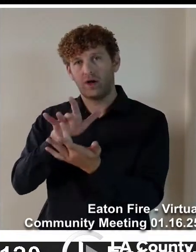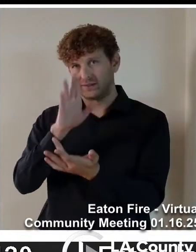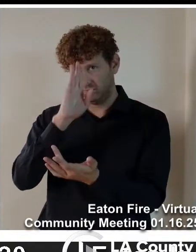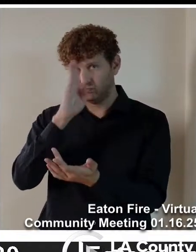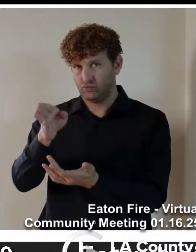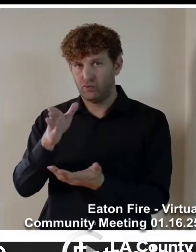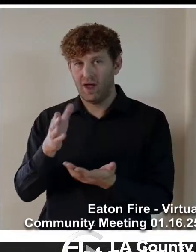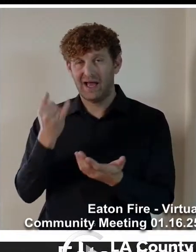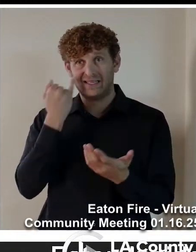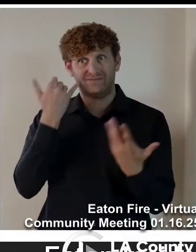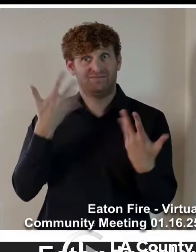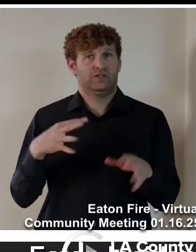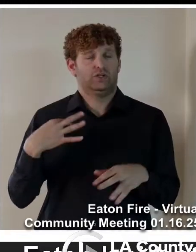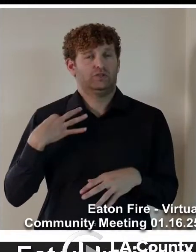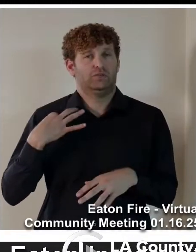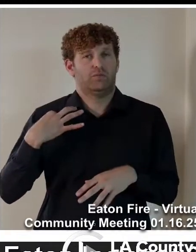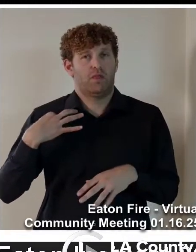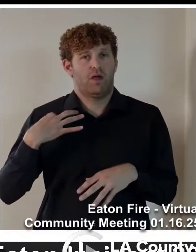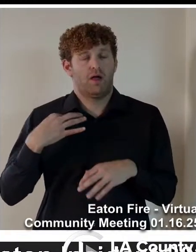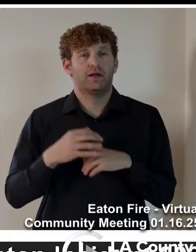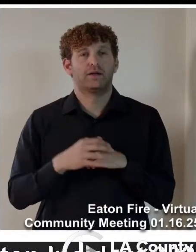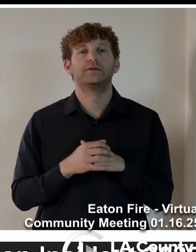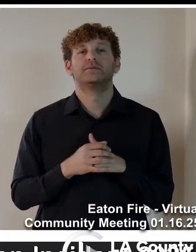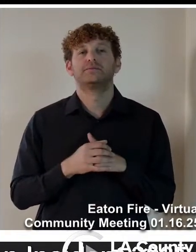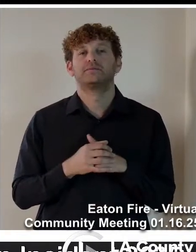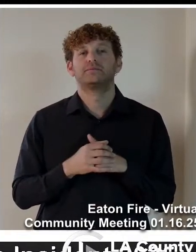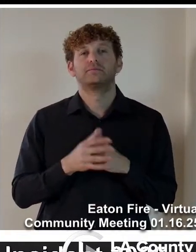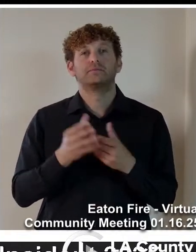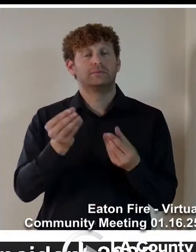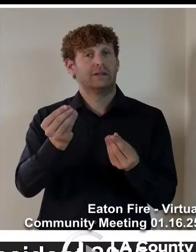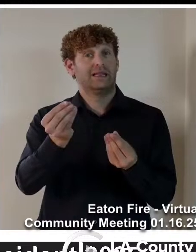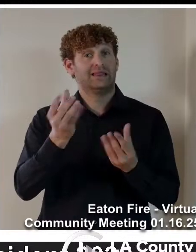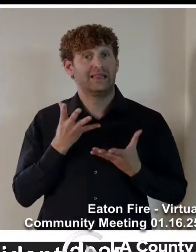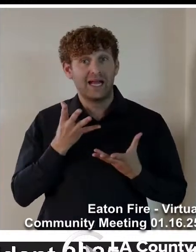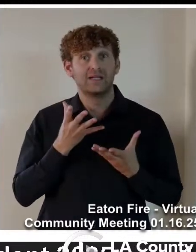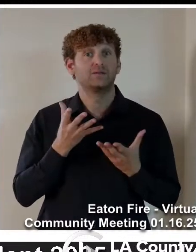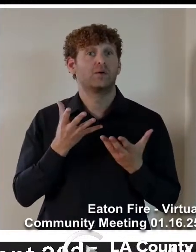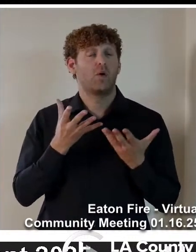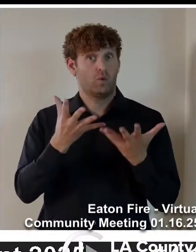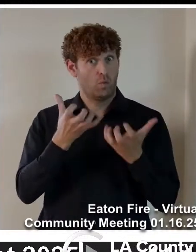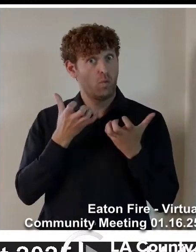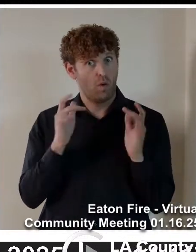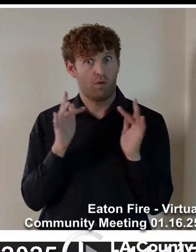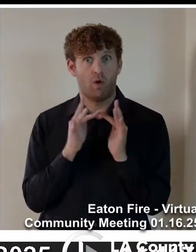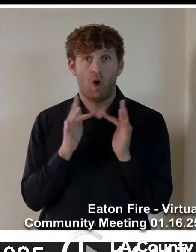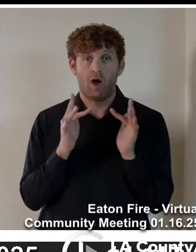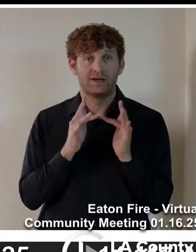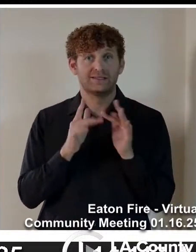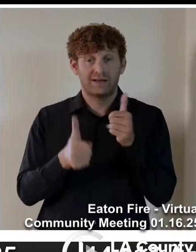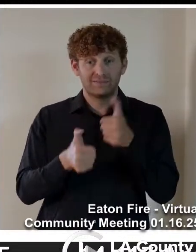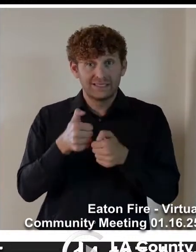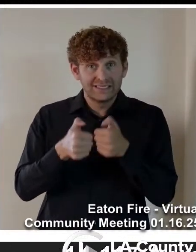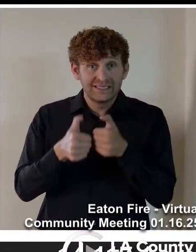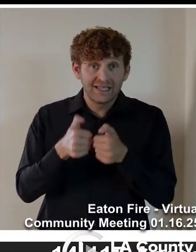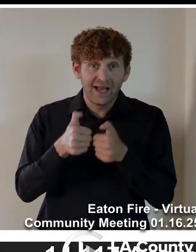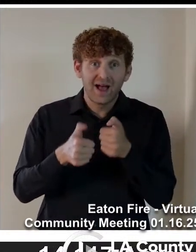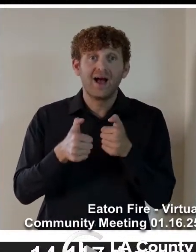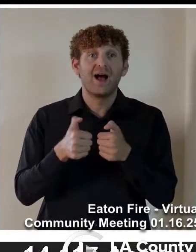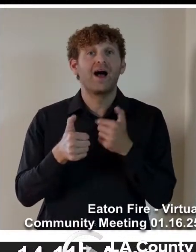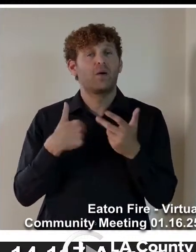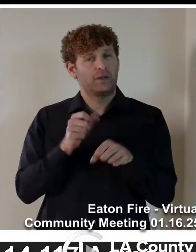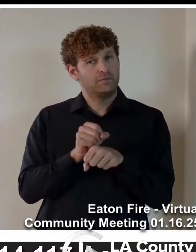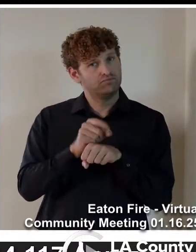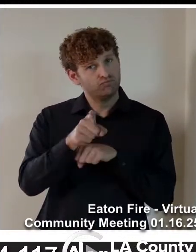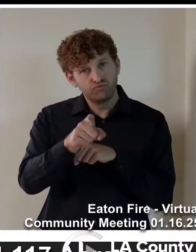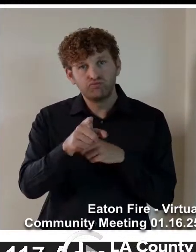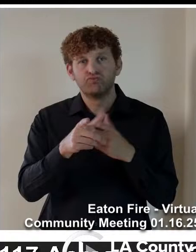if you let us know that you wanted to be contacted by text message, we'll send you a text to let you know that you have been